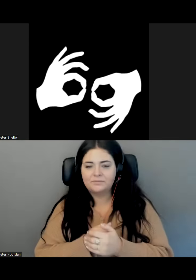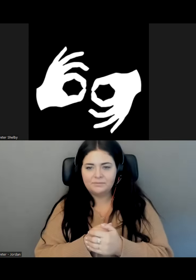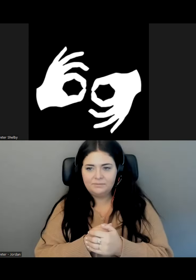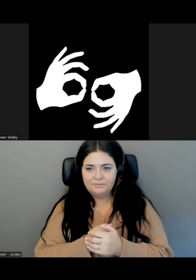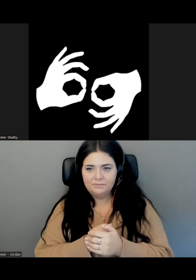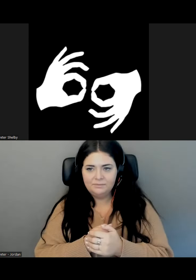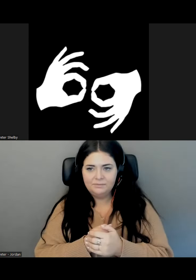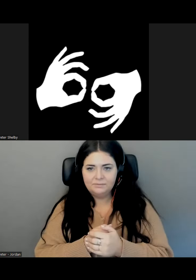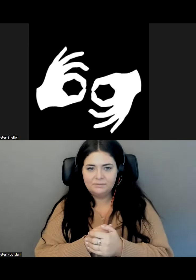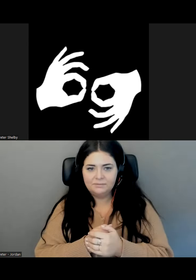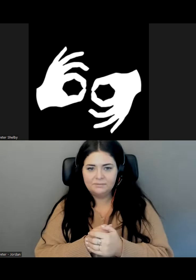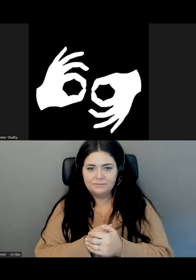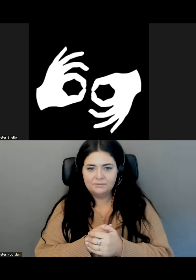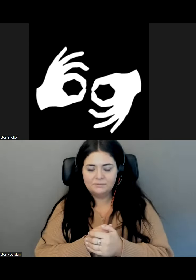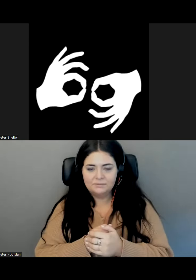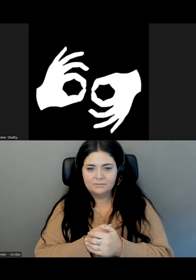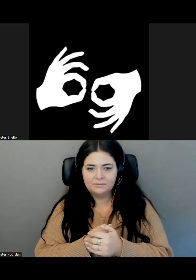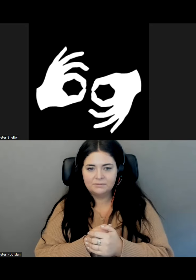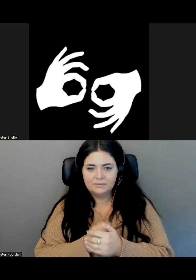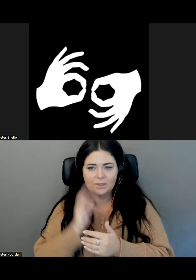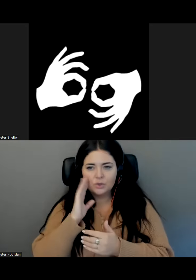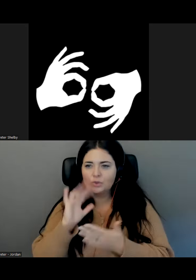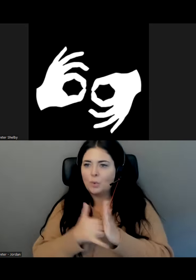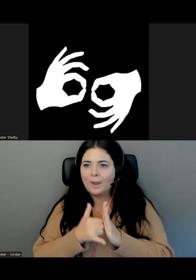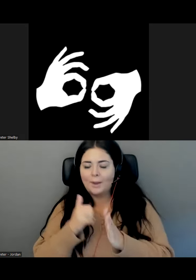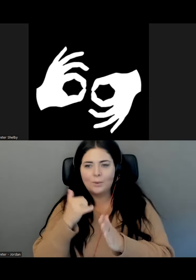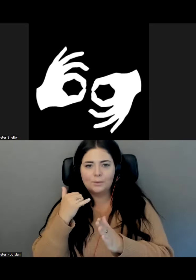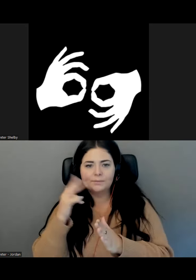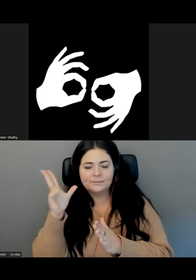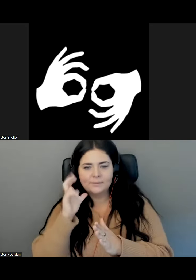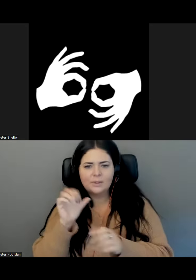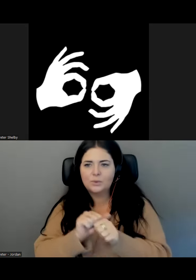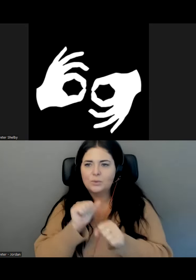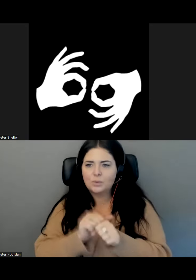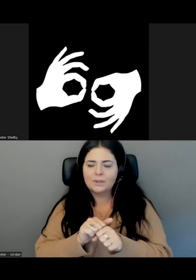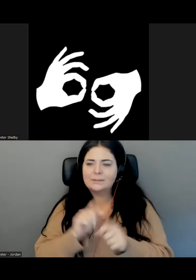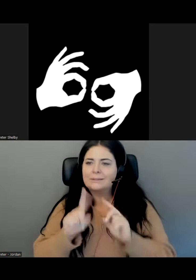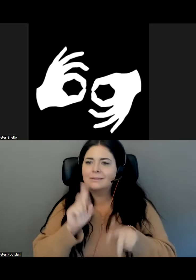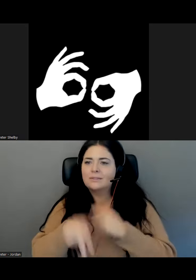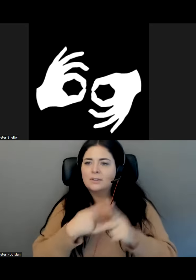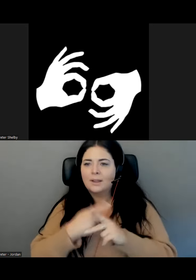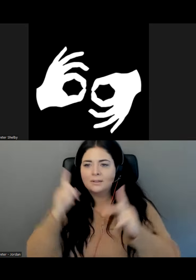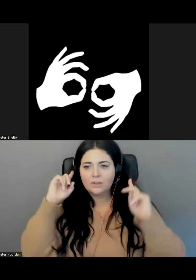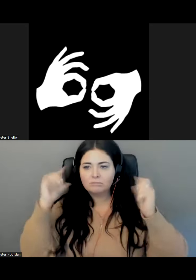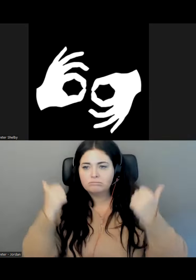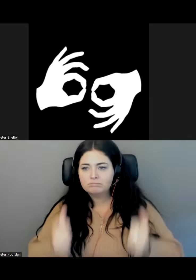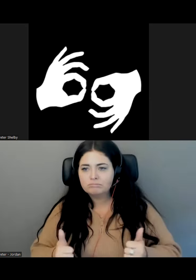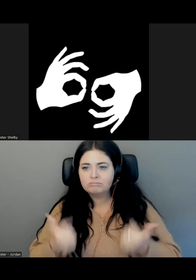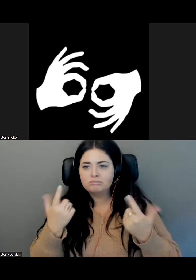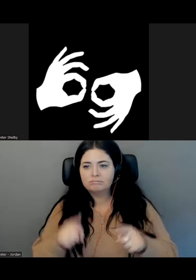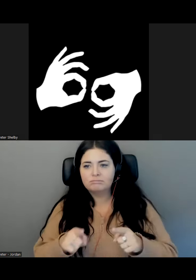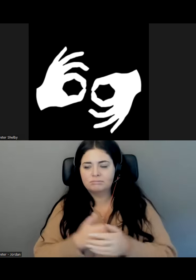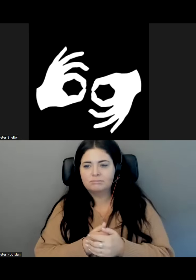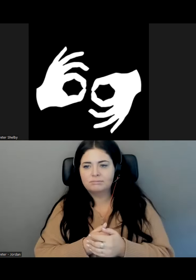from just listening to how the hearing works and the different types of hearing losses there are. I will be